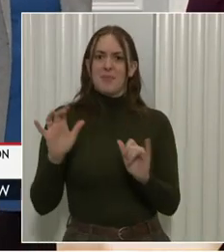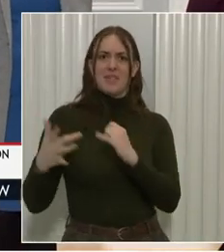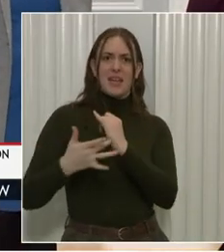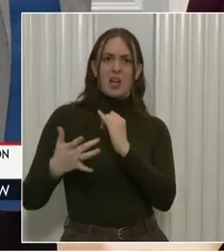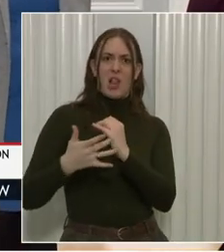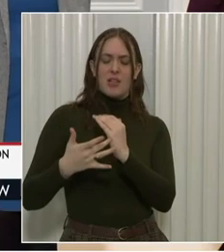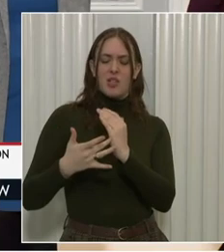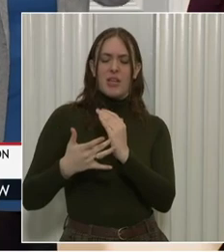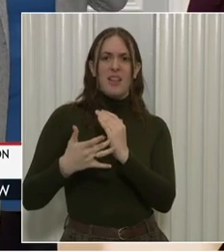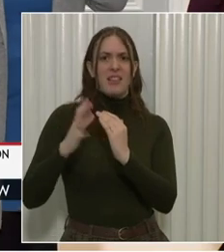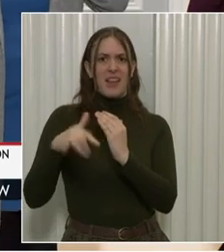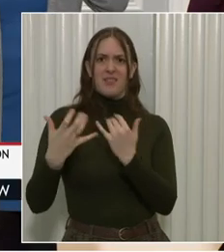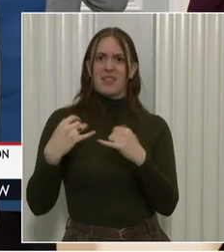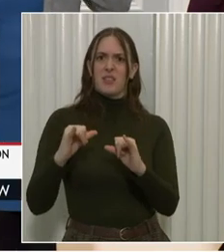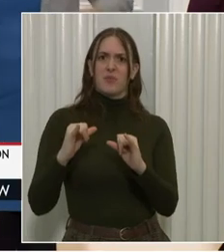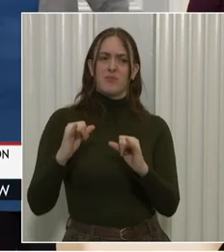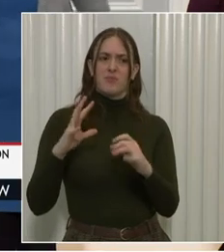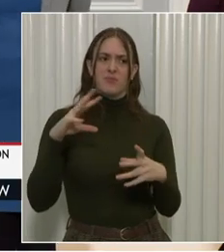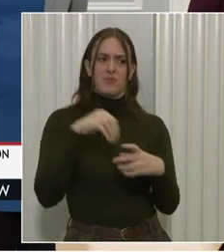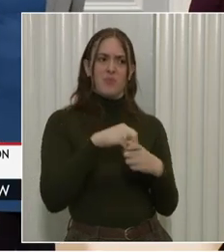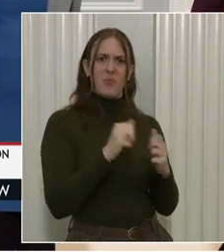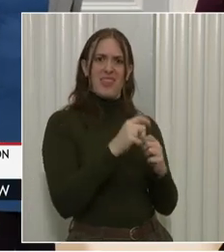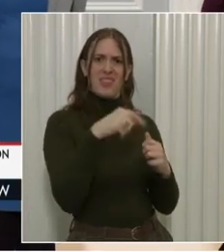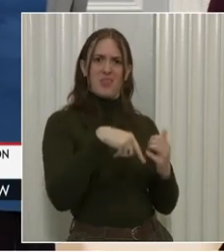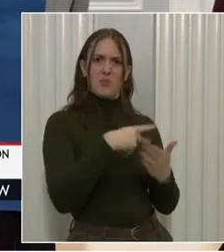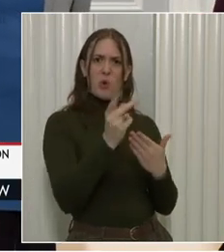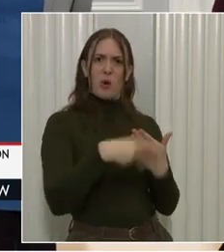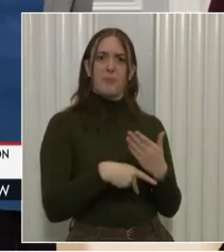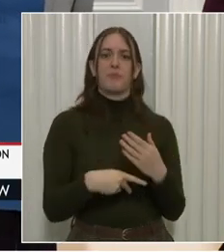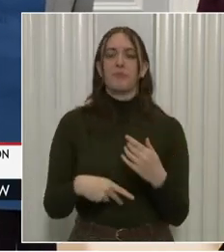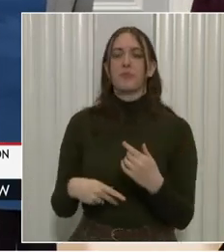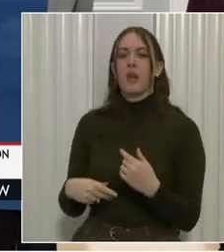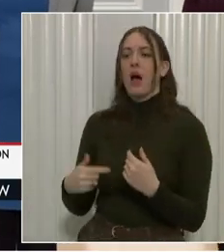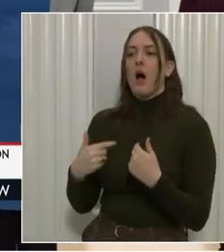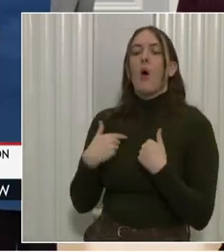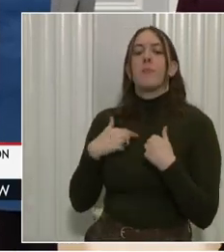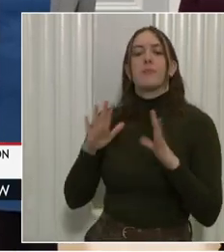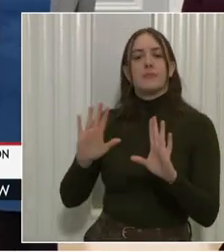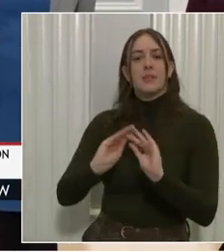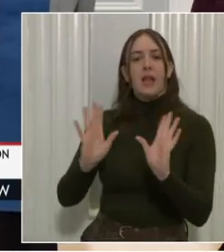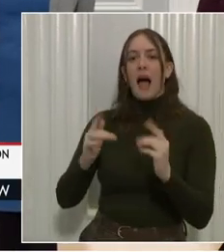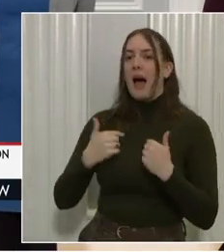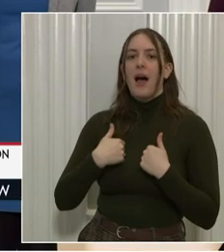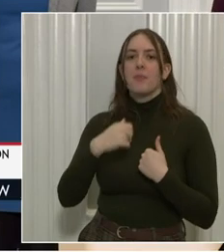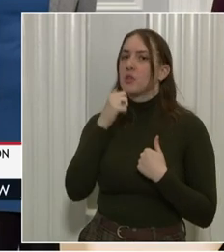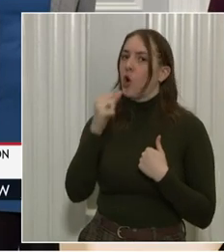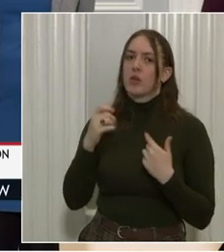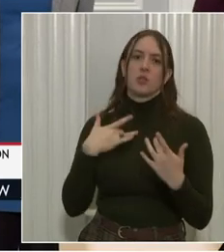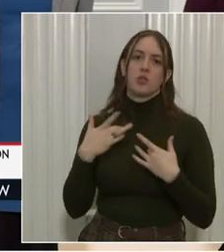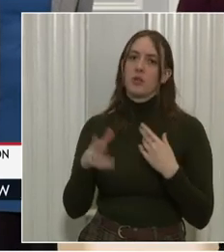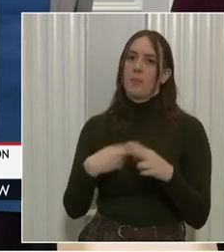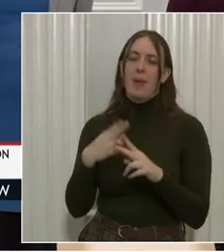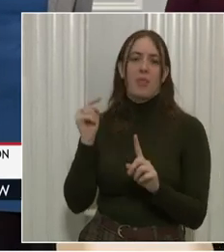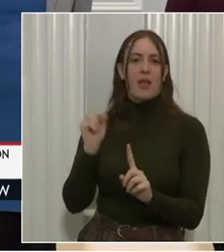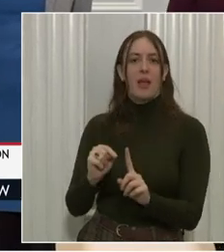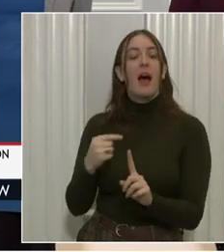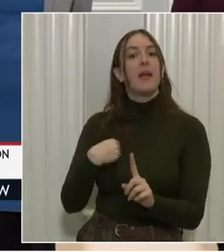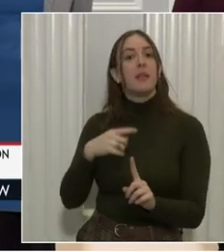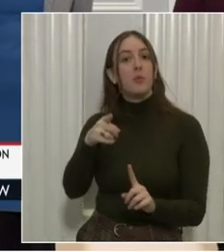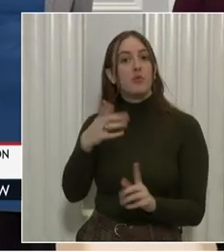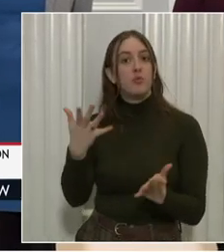being directed to correct those problems? So I'm not concerned about that. I think what you're hearing